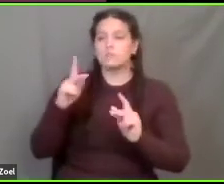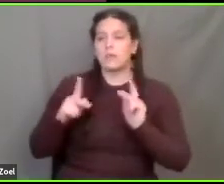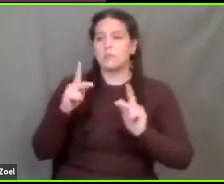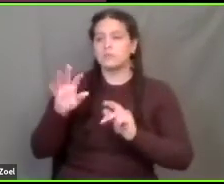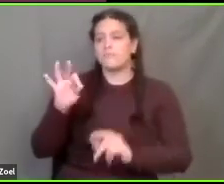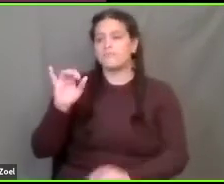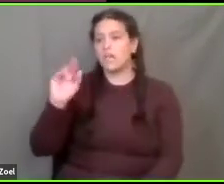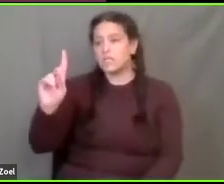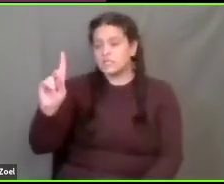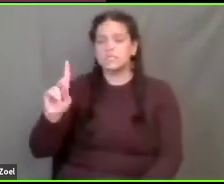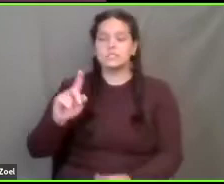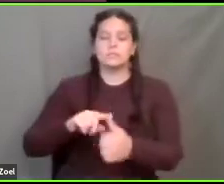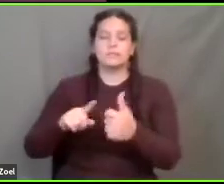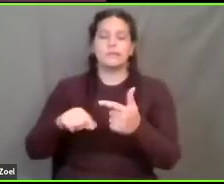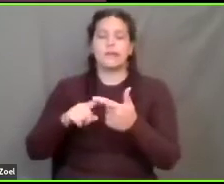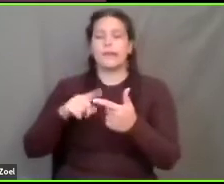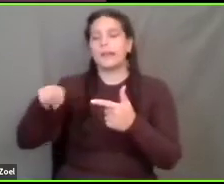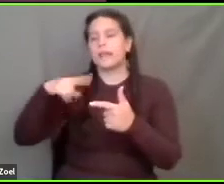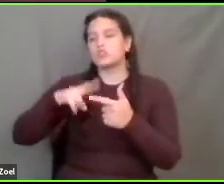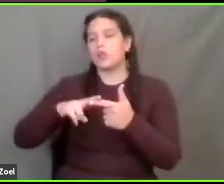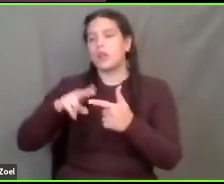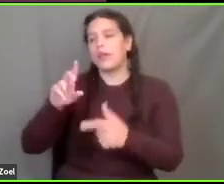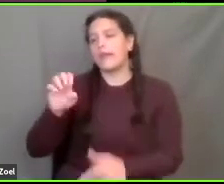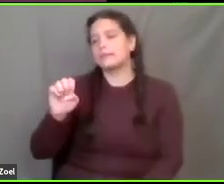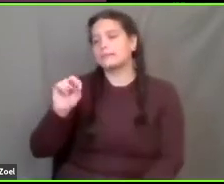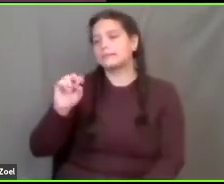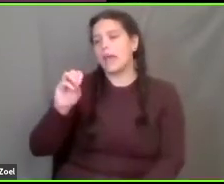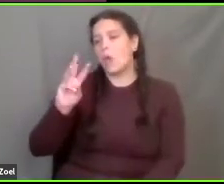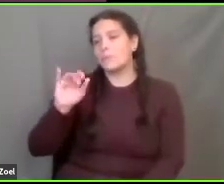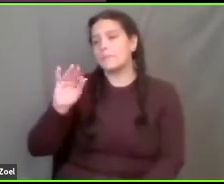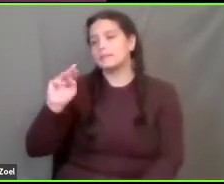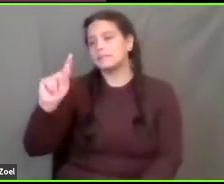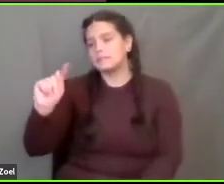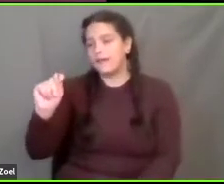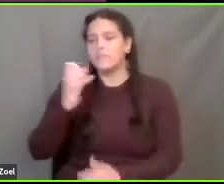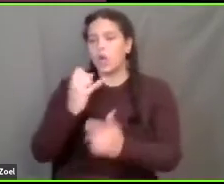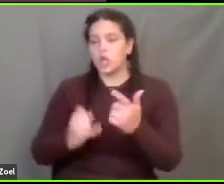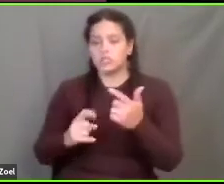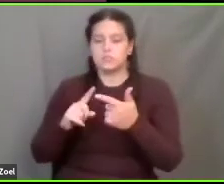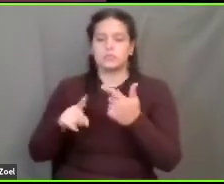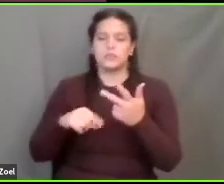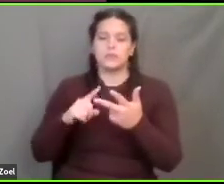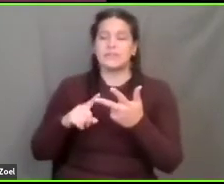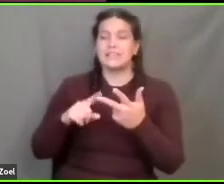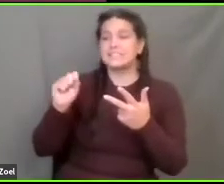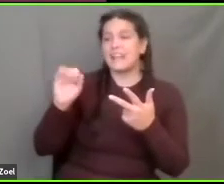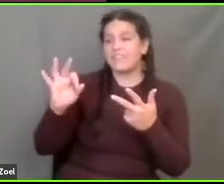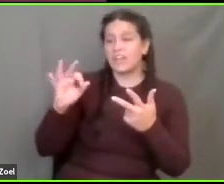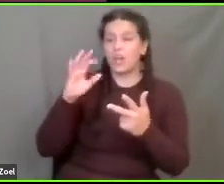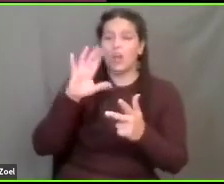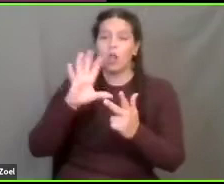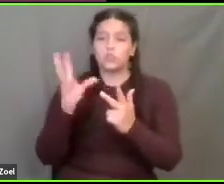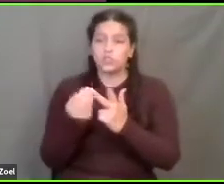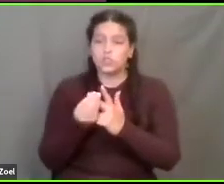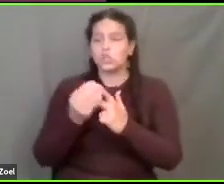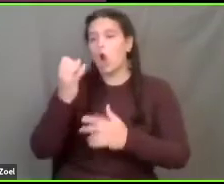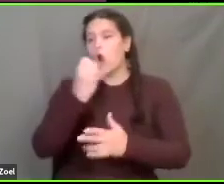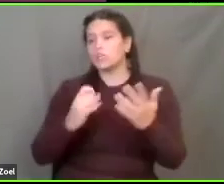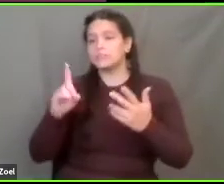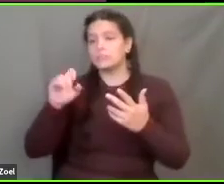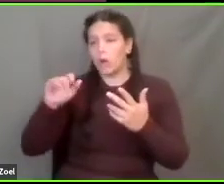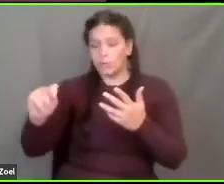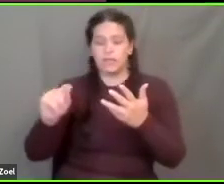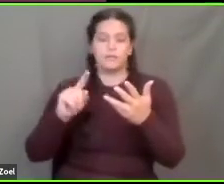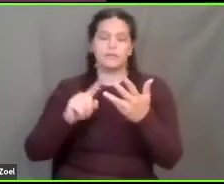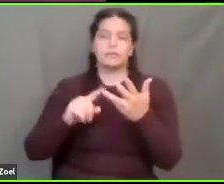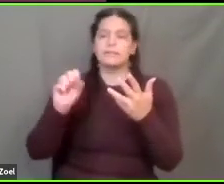Endowment of the Arts, the City of Santa Fe Arts and Culture Department, Santa Fe Arts and New Mexico Arts